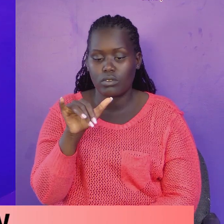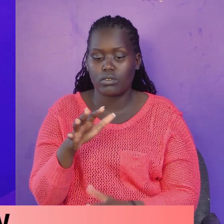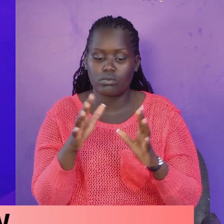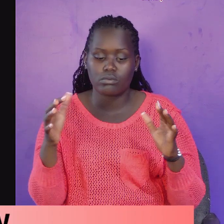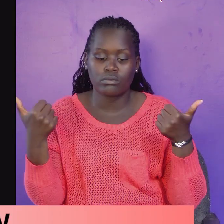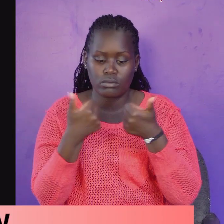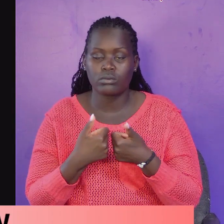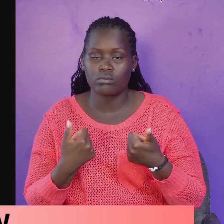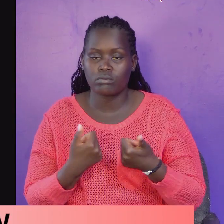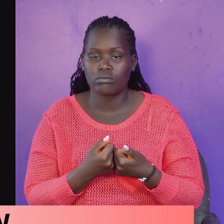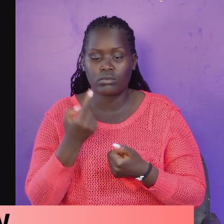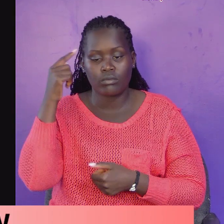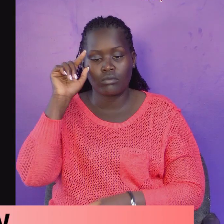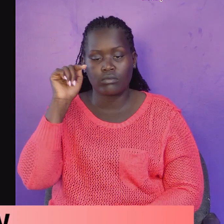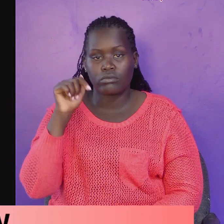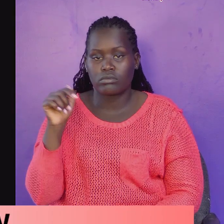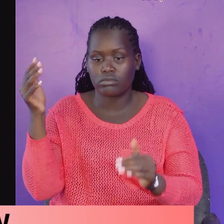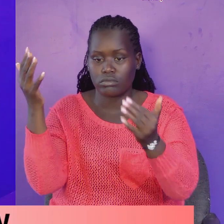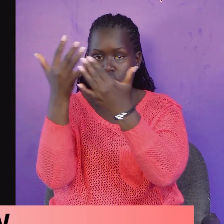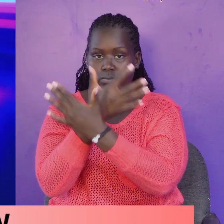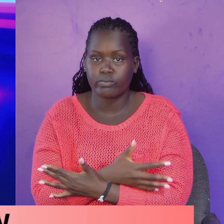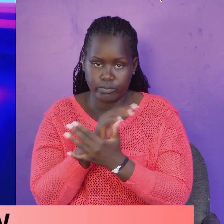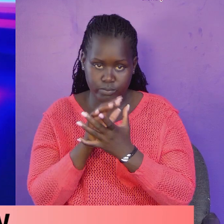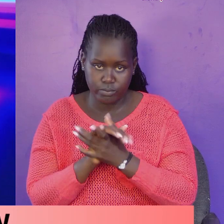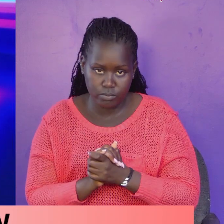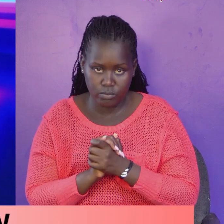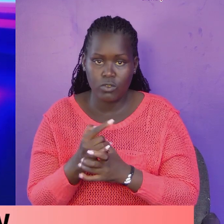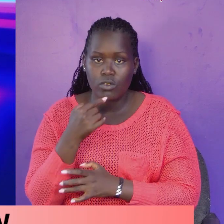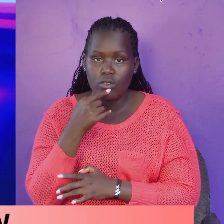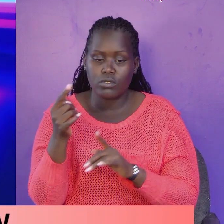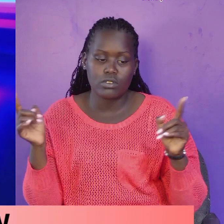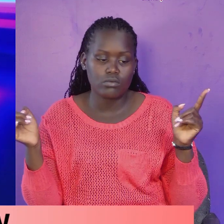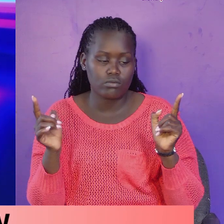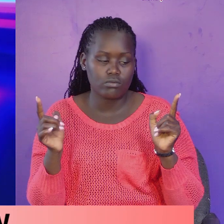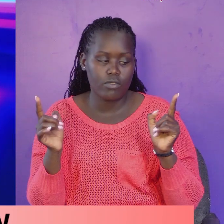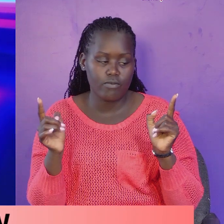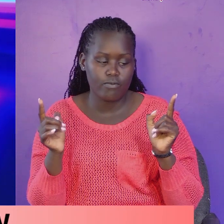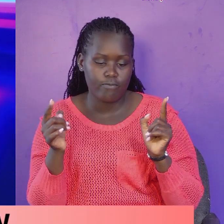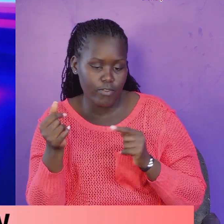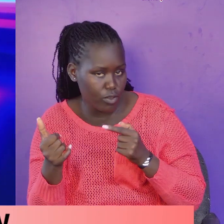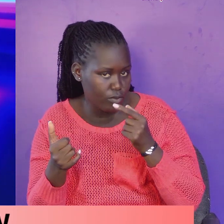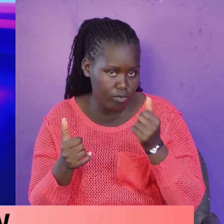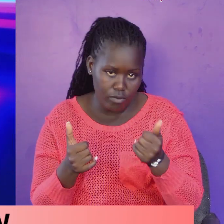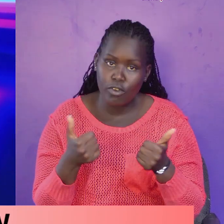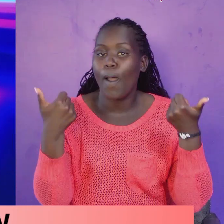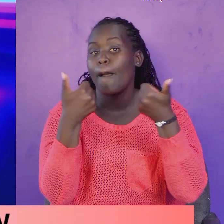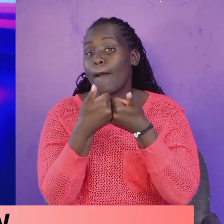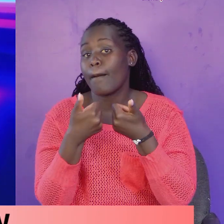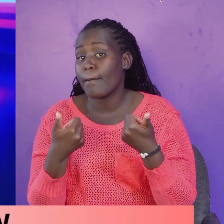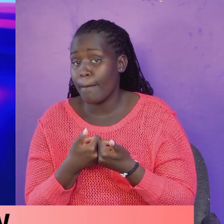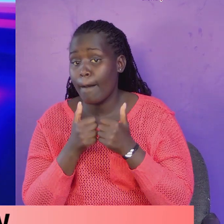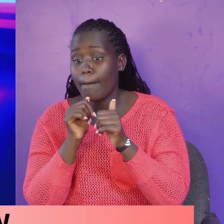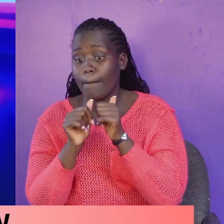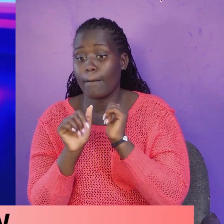games of today night. Of course, we've just mentioned, but a few of the matches that you